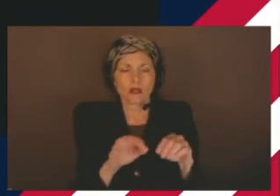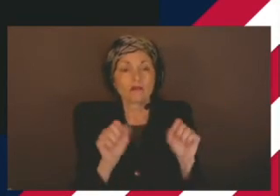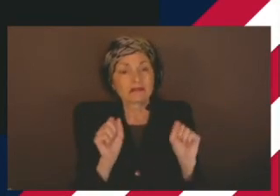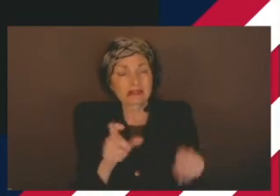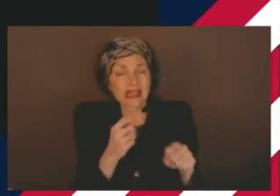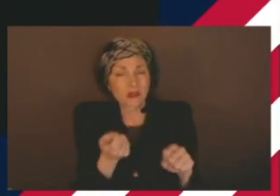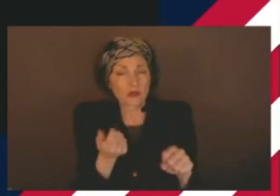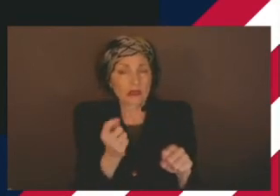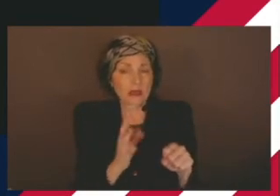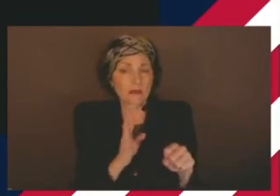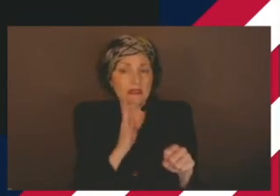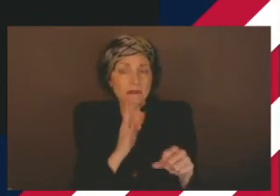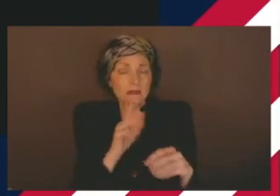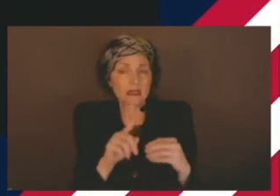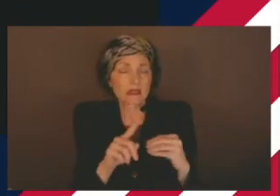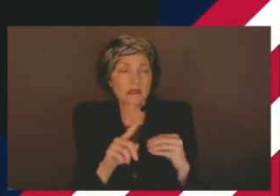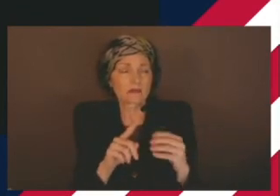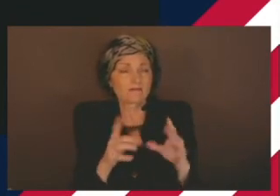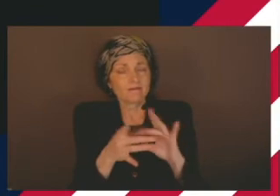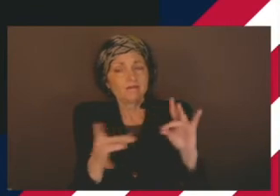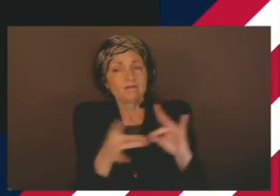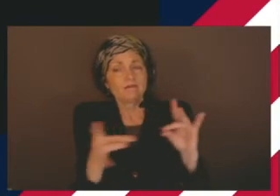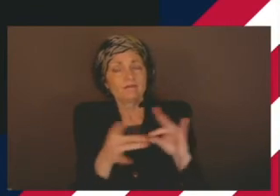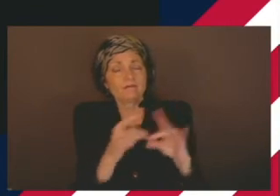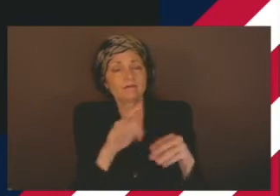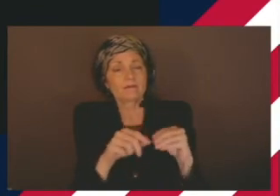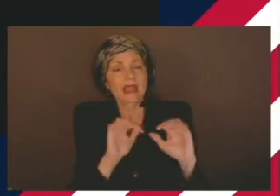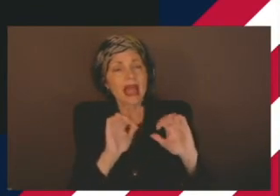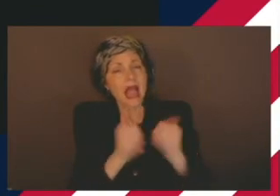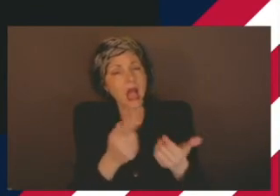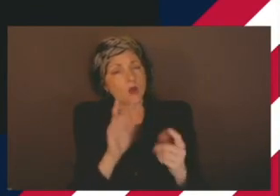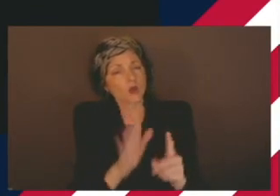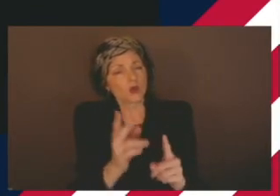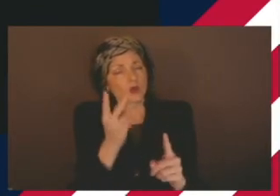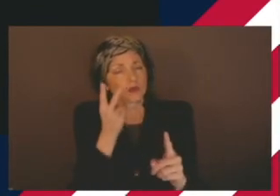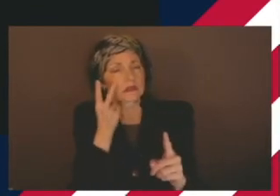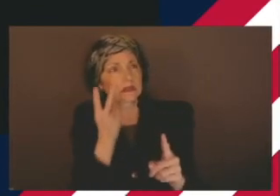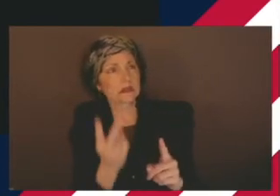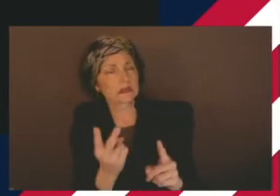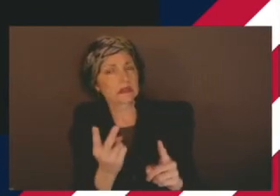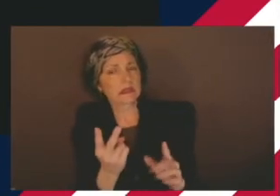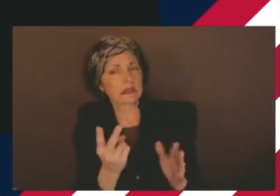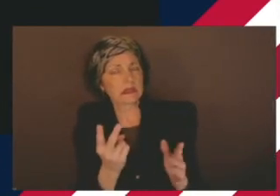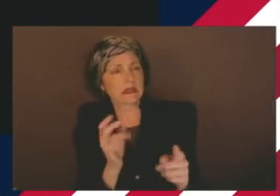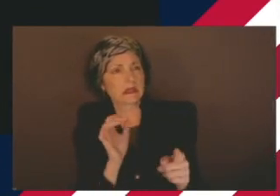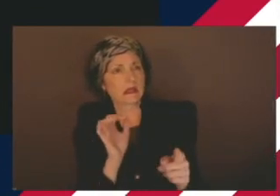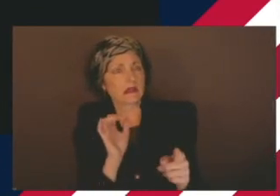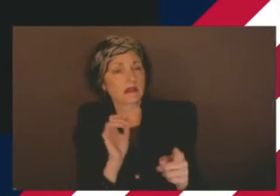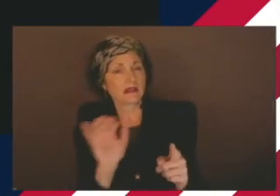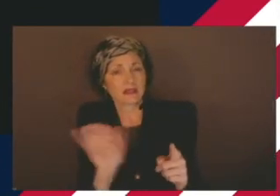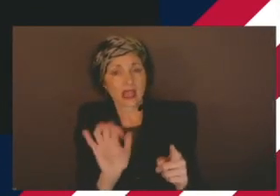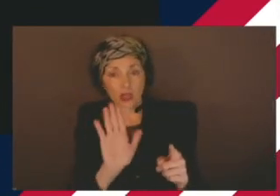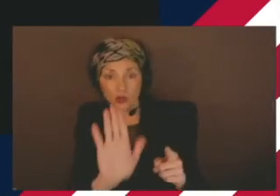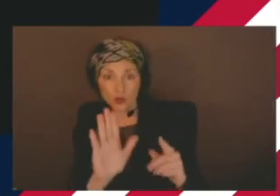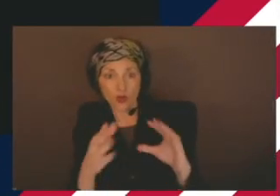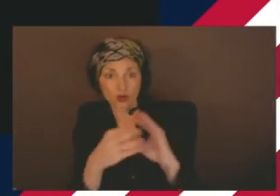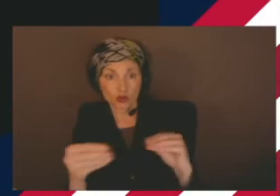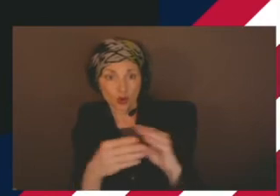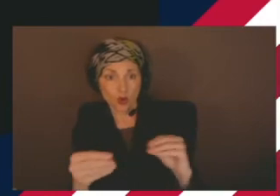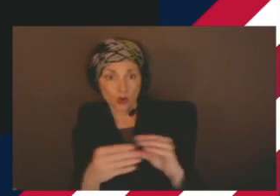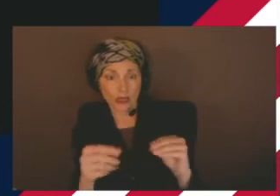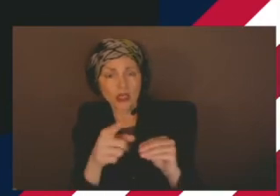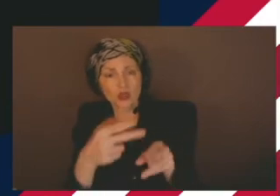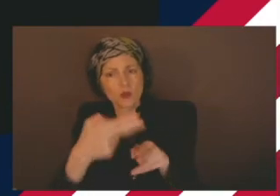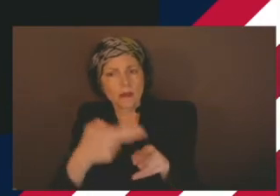to how you perceive the effect of stories such as yours is having? You mentioned that people were